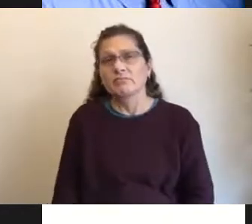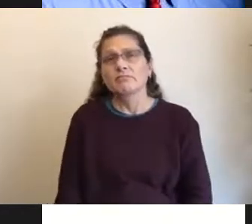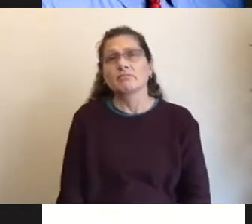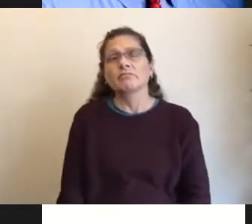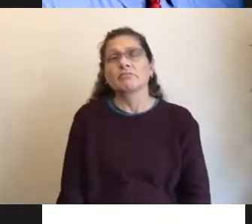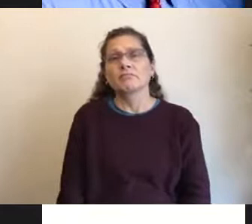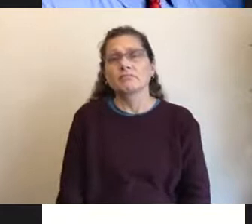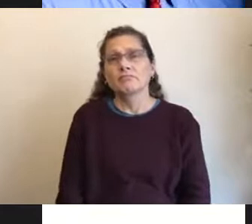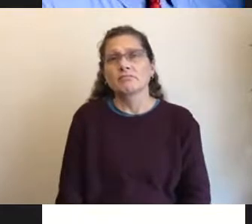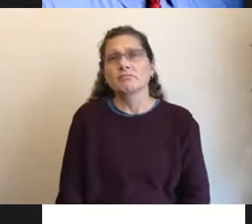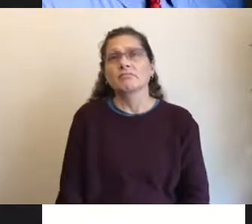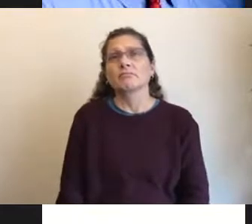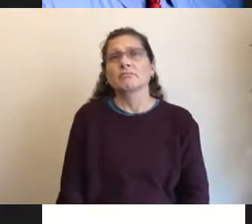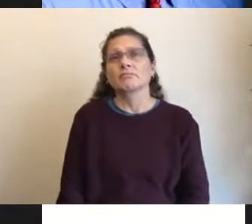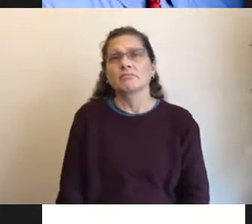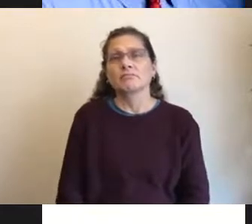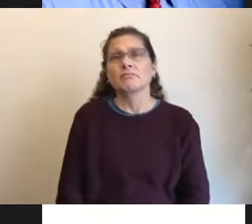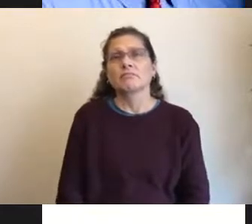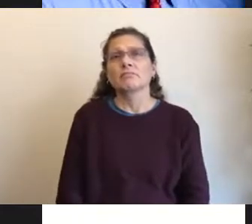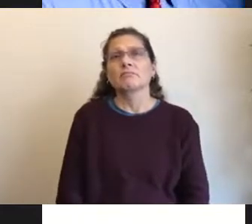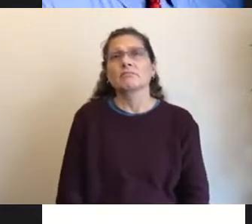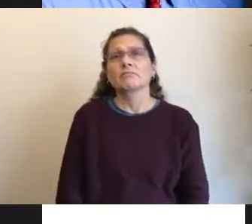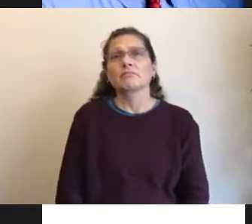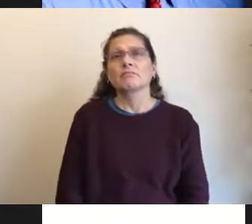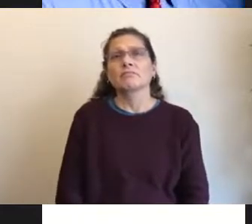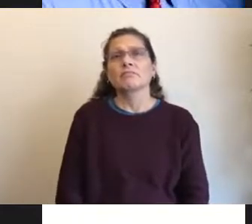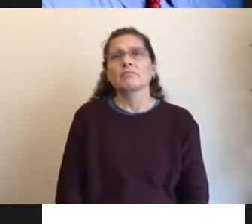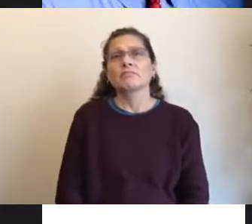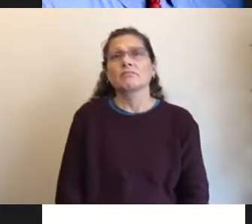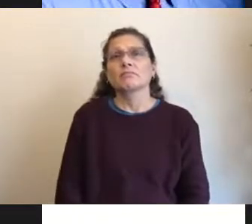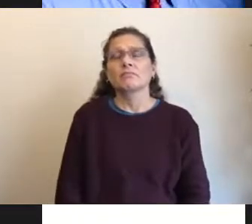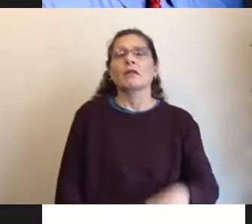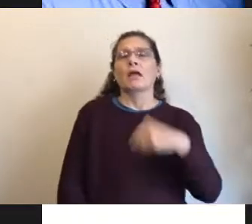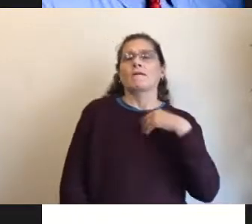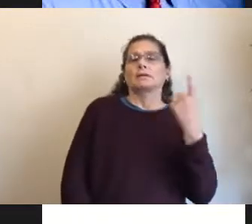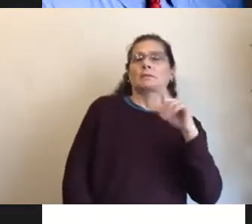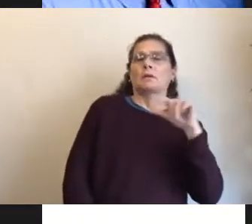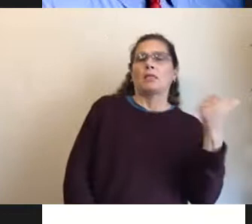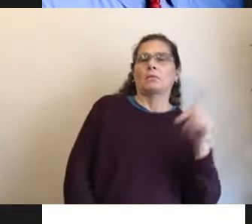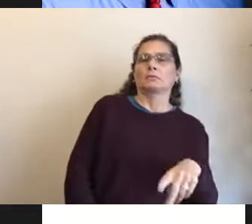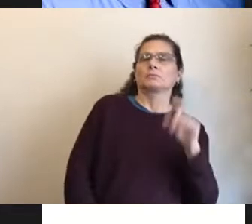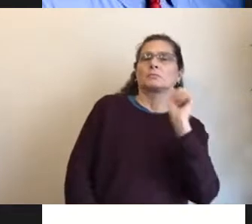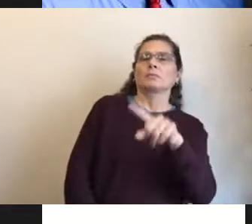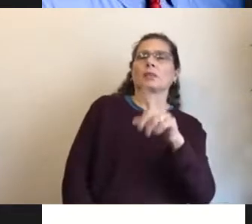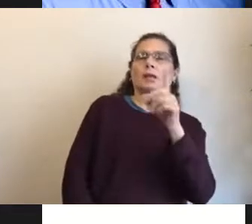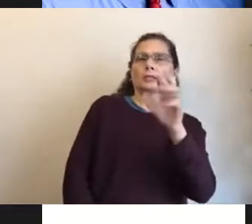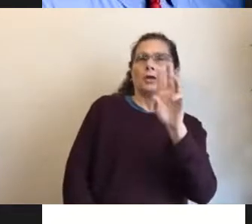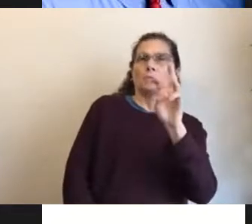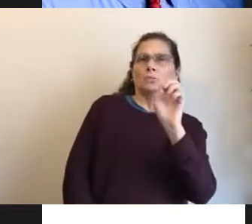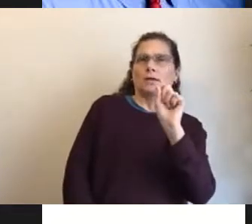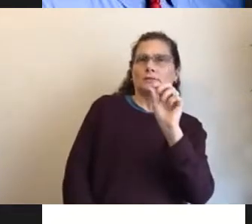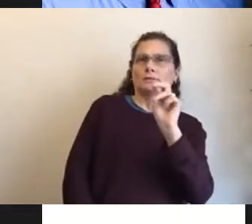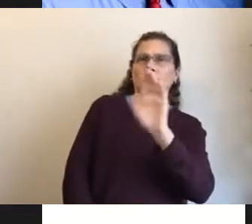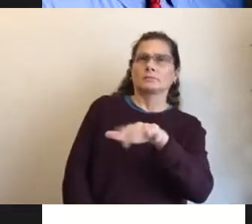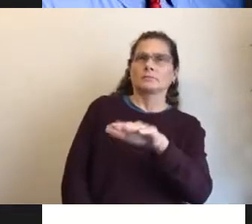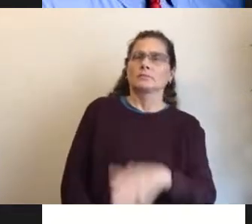Our next question from Sharon Bajenda is for Dr. Weston and Darren Rausch. Learning from past holidays, do we expect to see a jump in